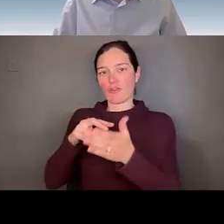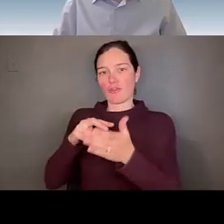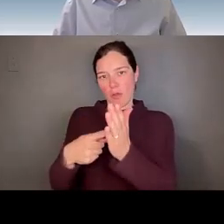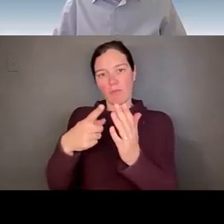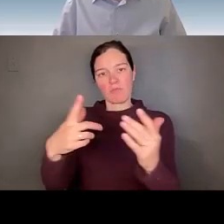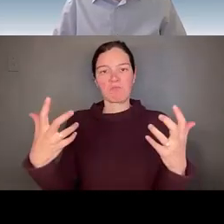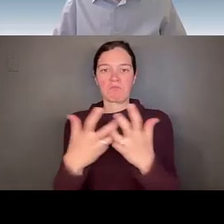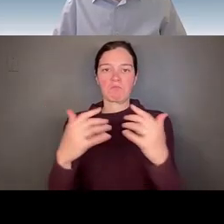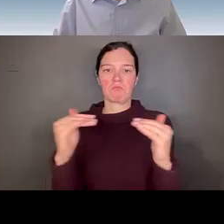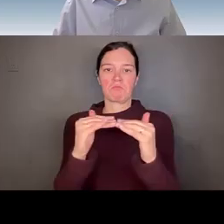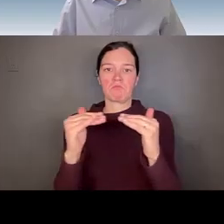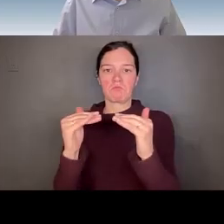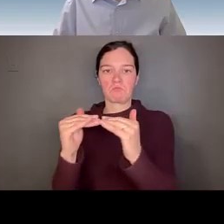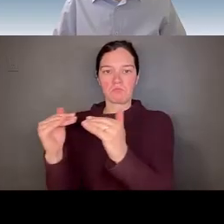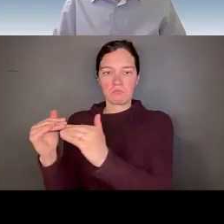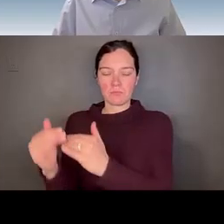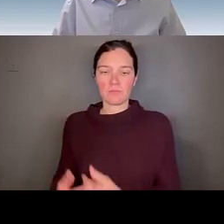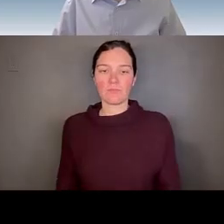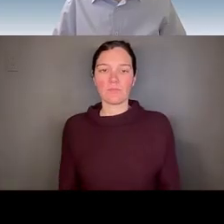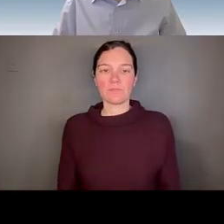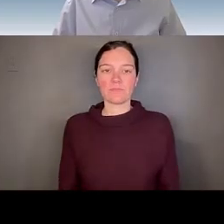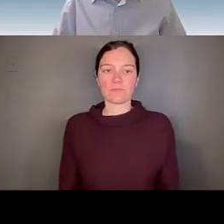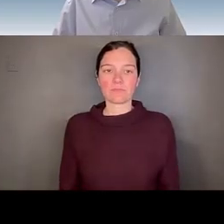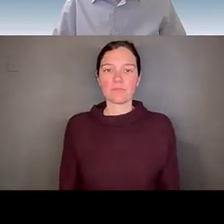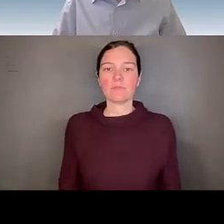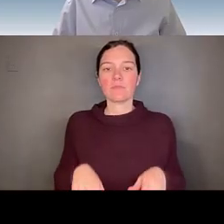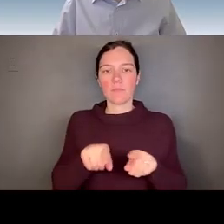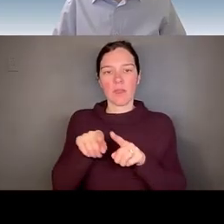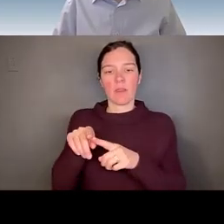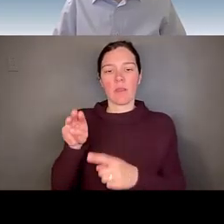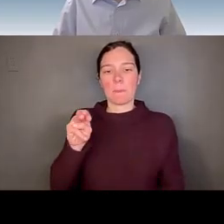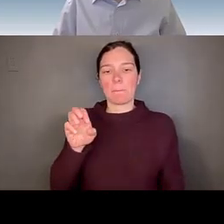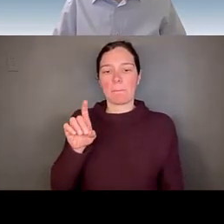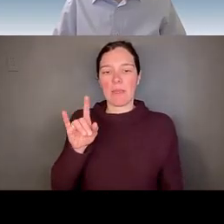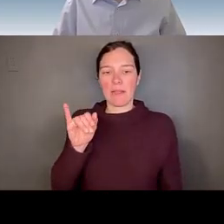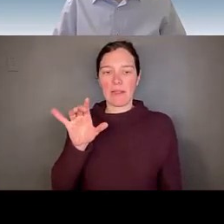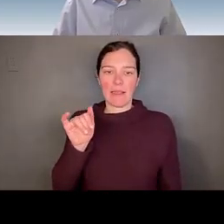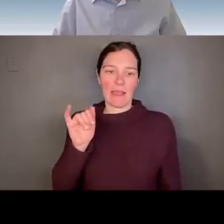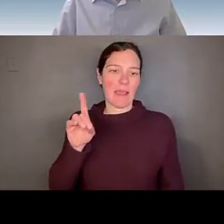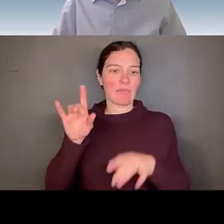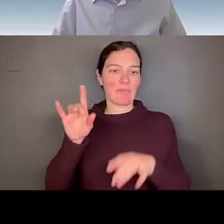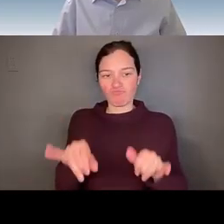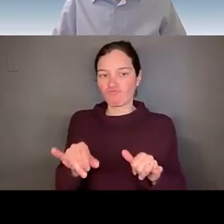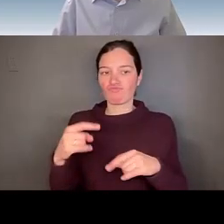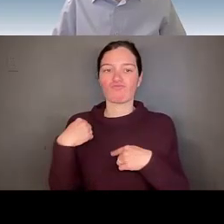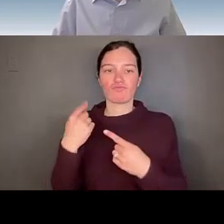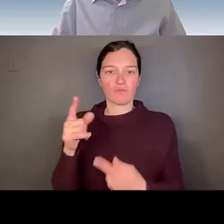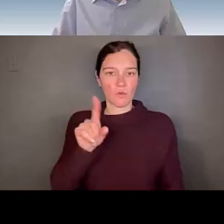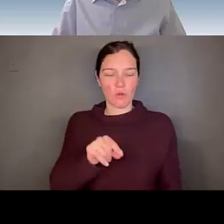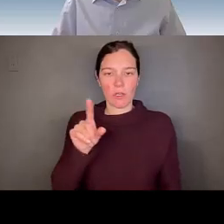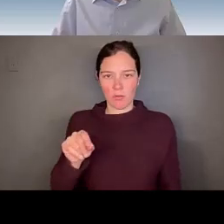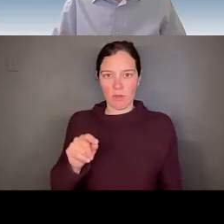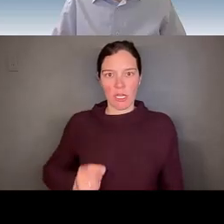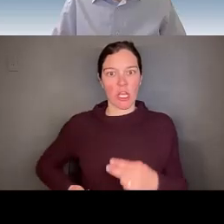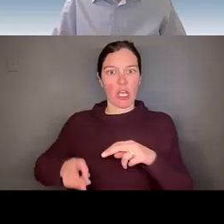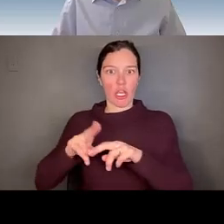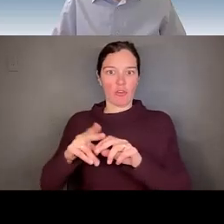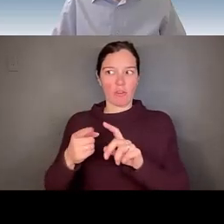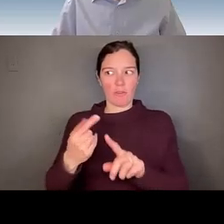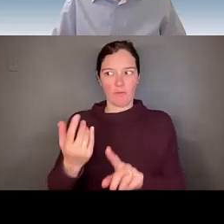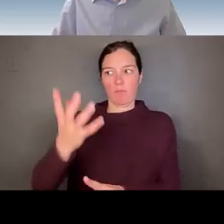hospitals. We also see the Medicaid payment to cost ratio has stayed similar since 2020 and increased from earlier